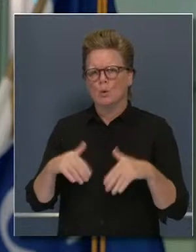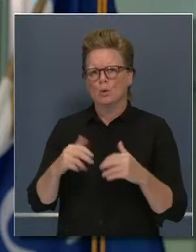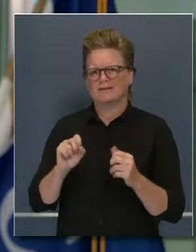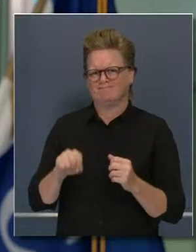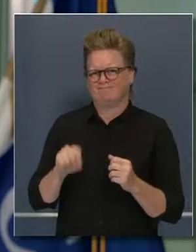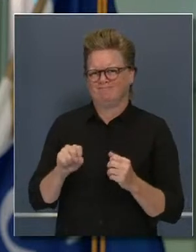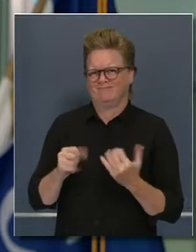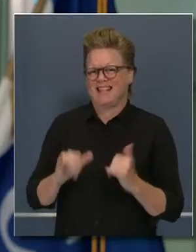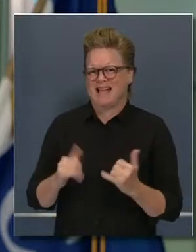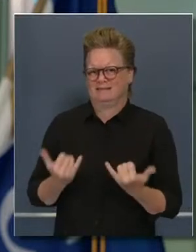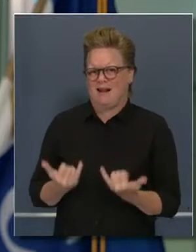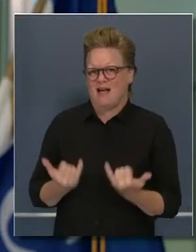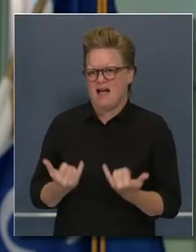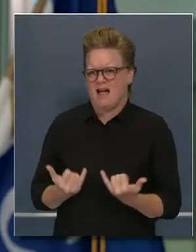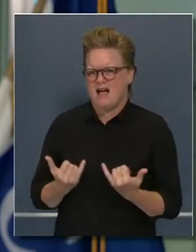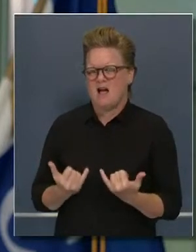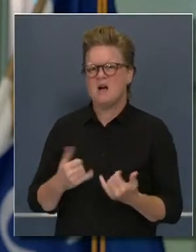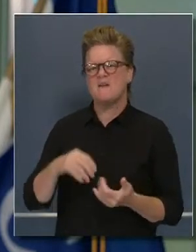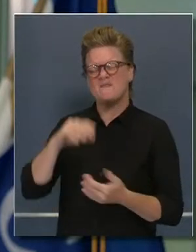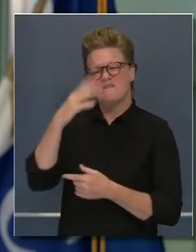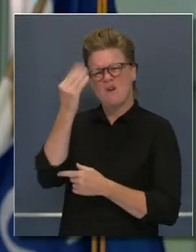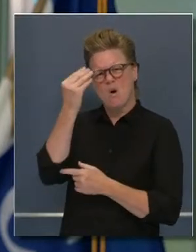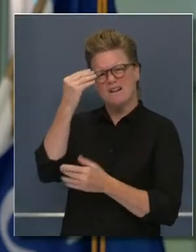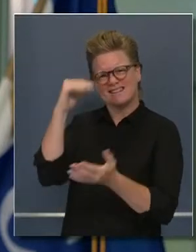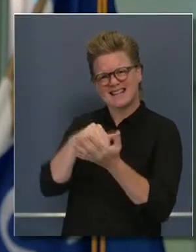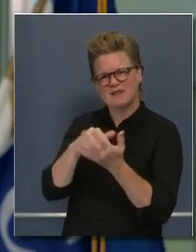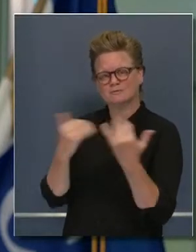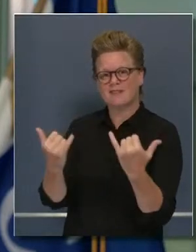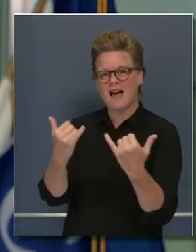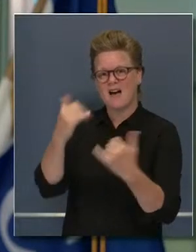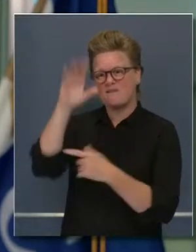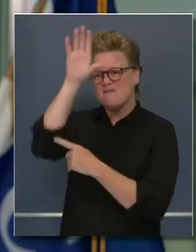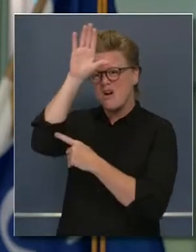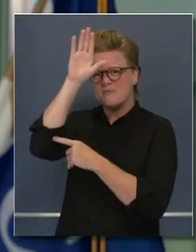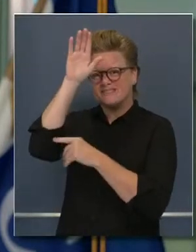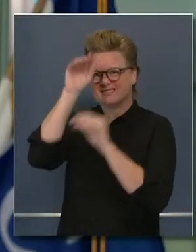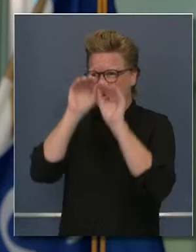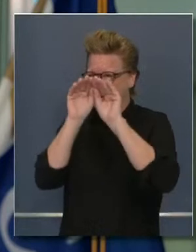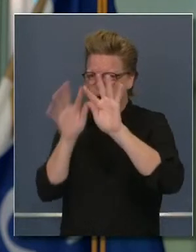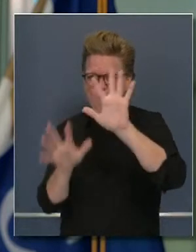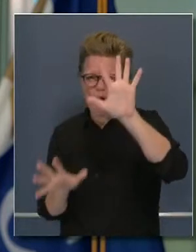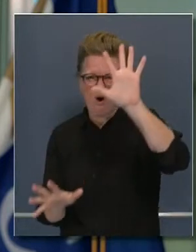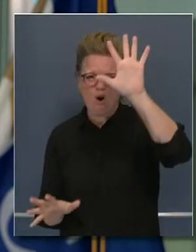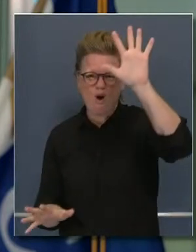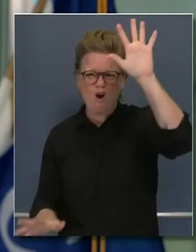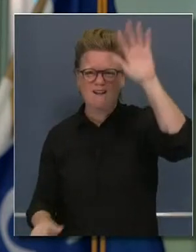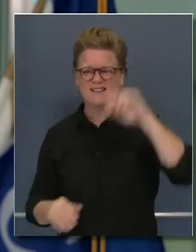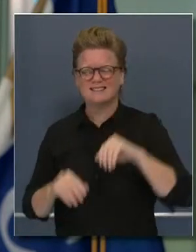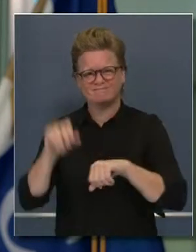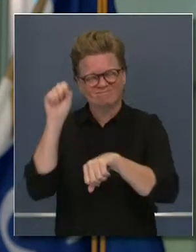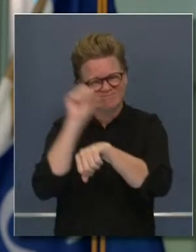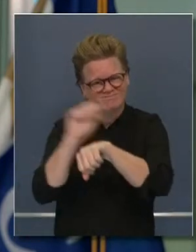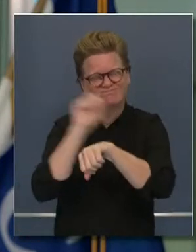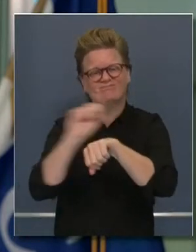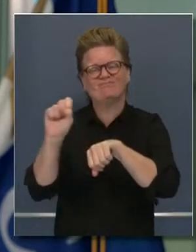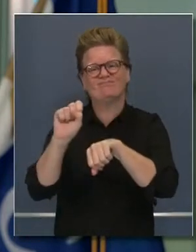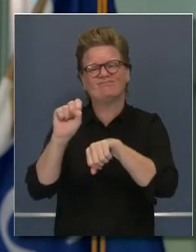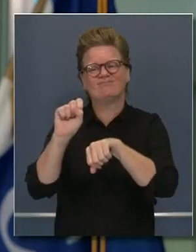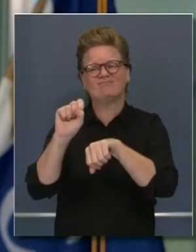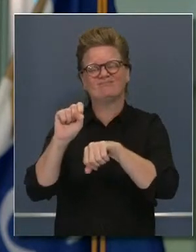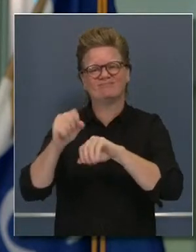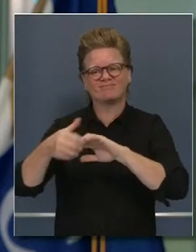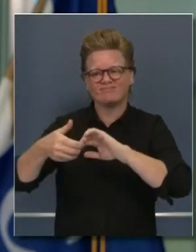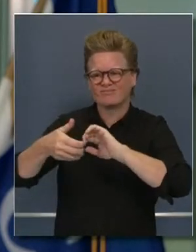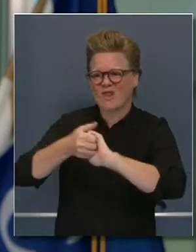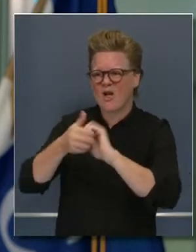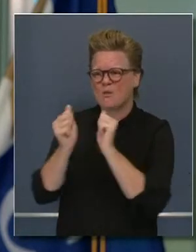14,000+ firefighters actively working on the scene, partnerships with our federal forestry